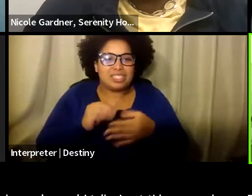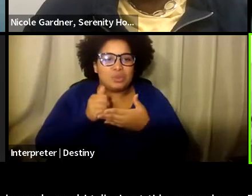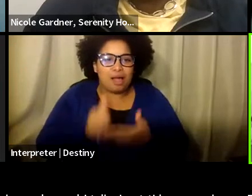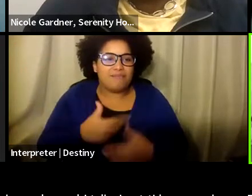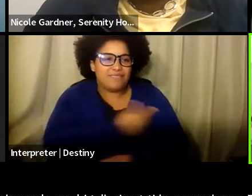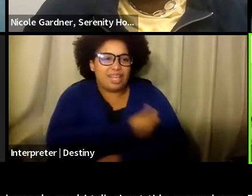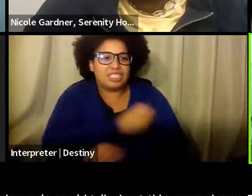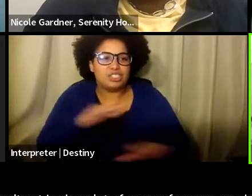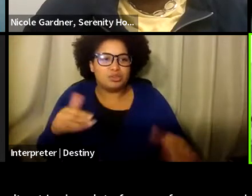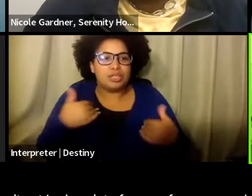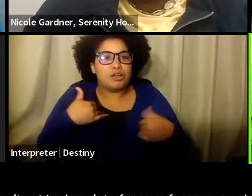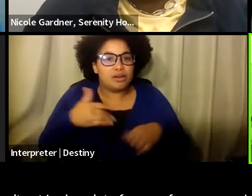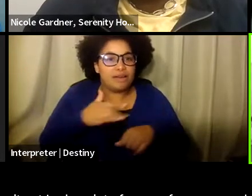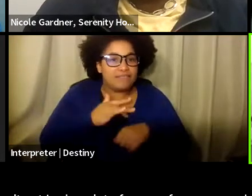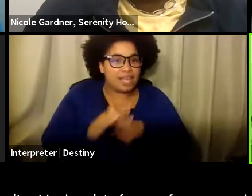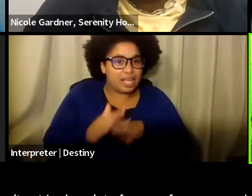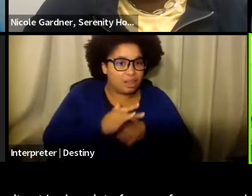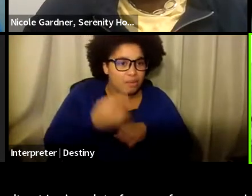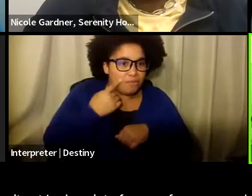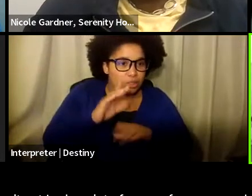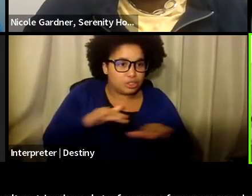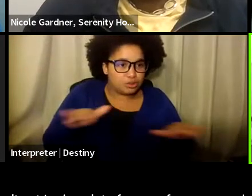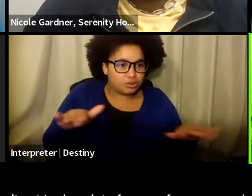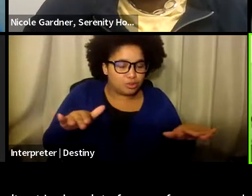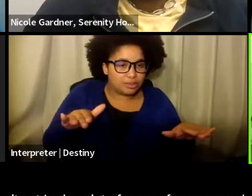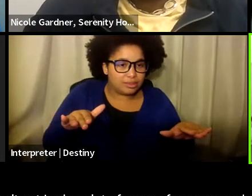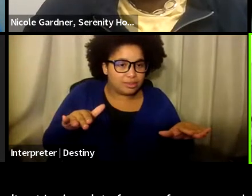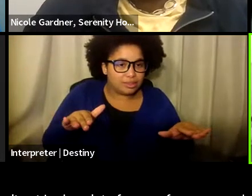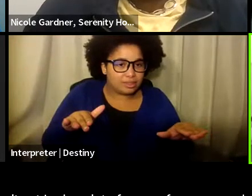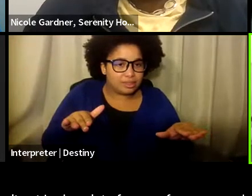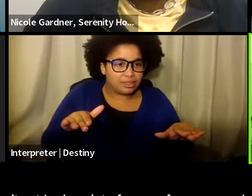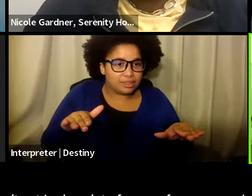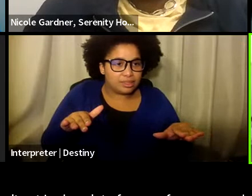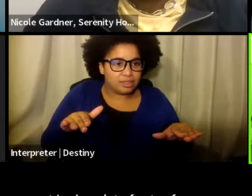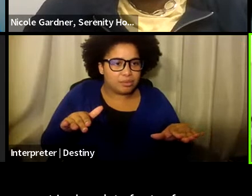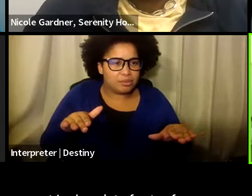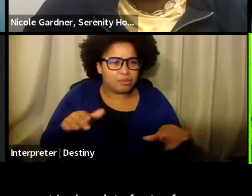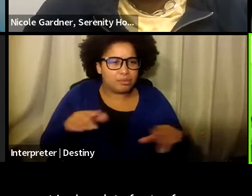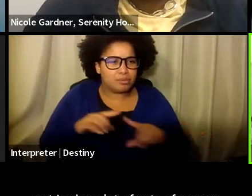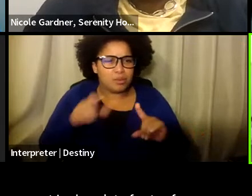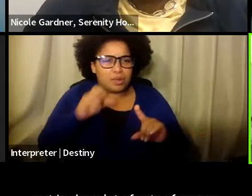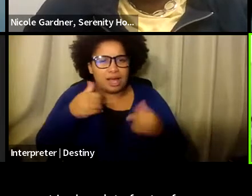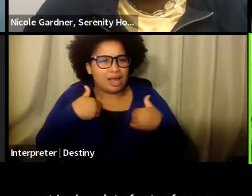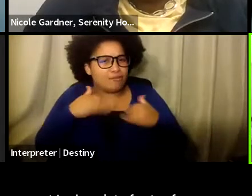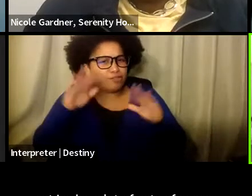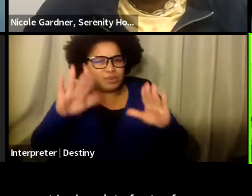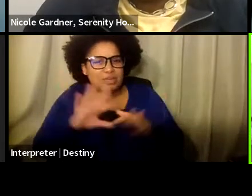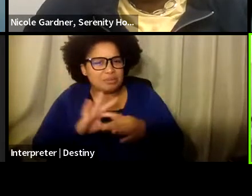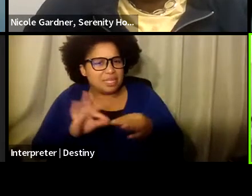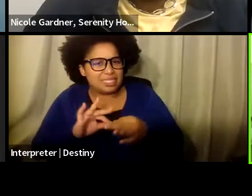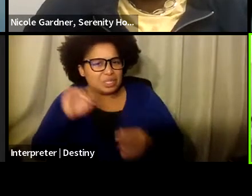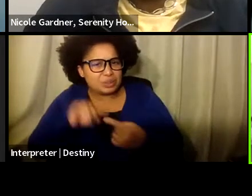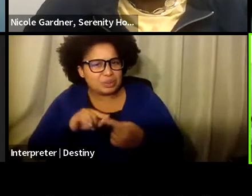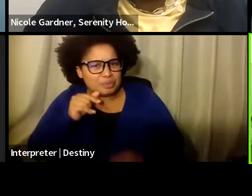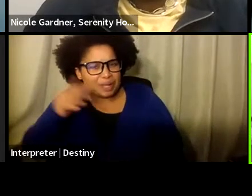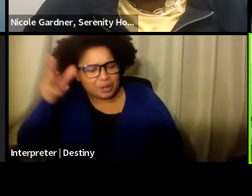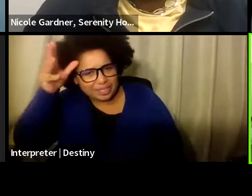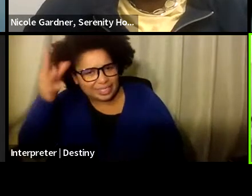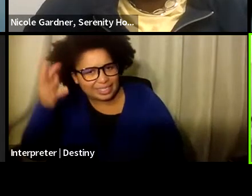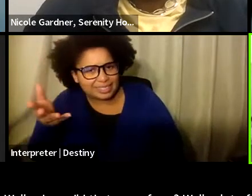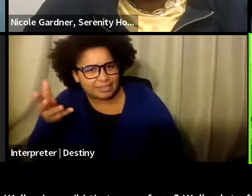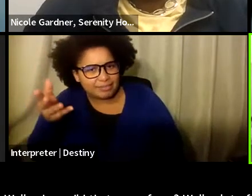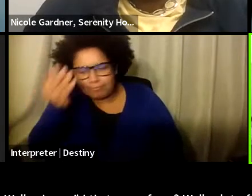there's vaccines available for our children, and we don't have great messaging to parents to